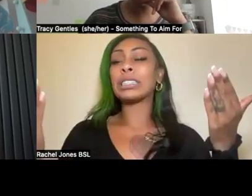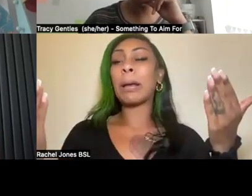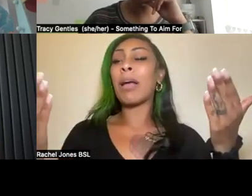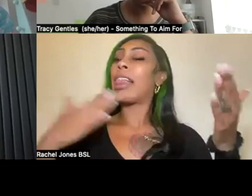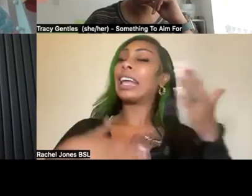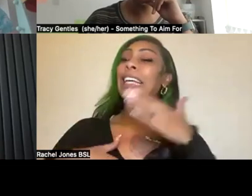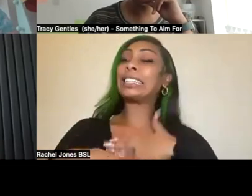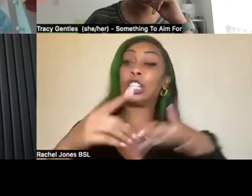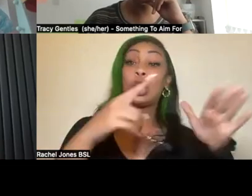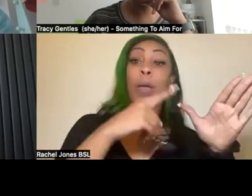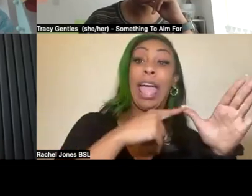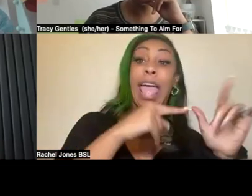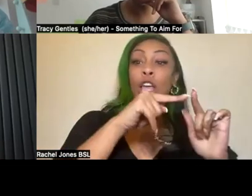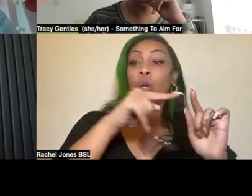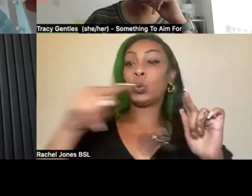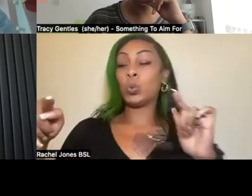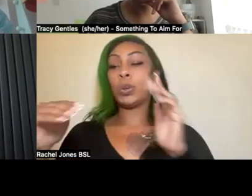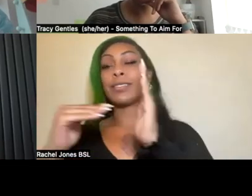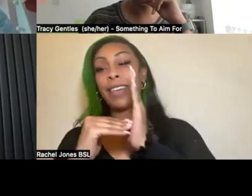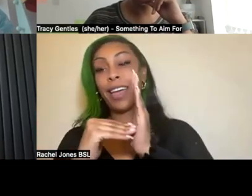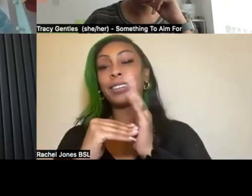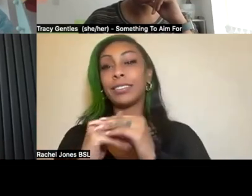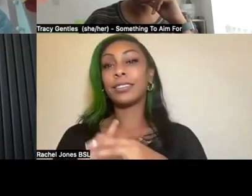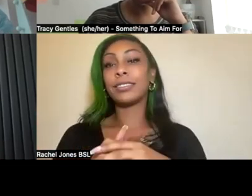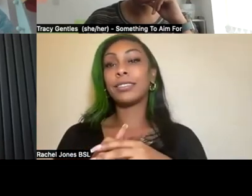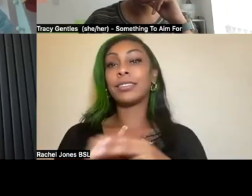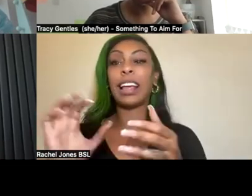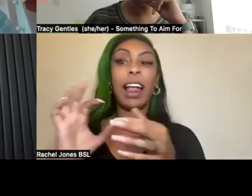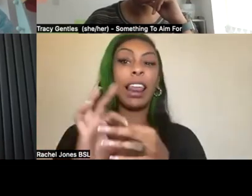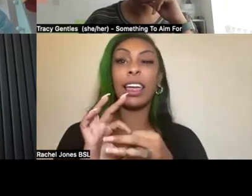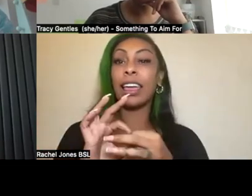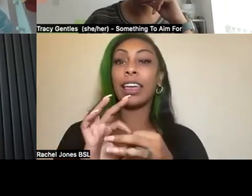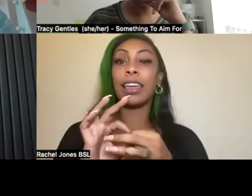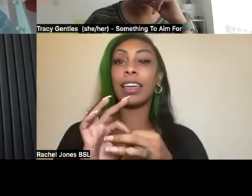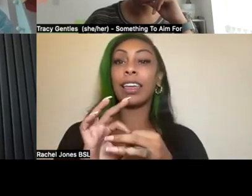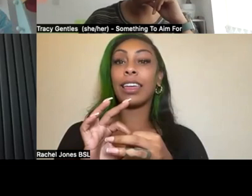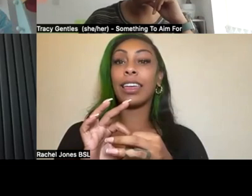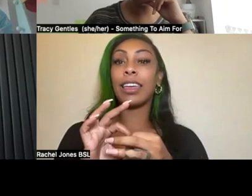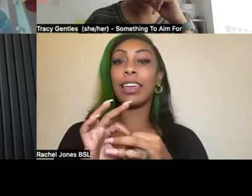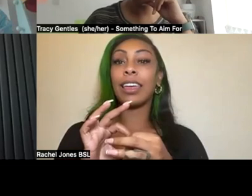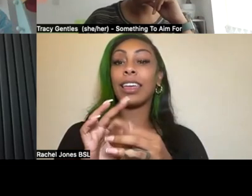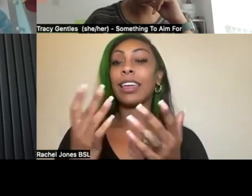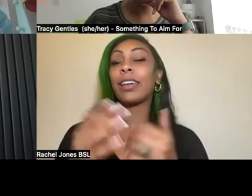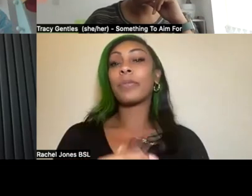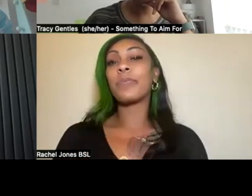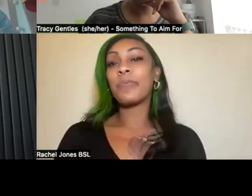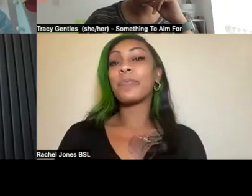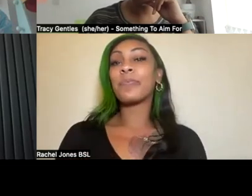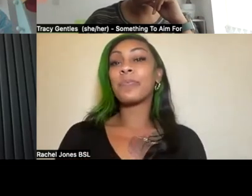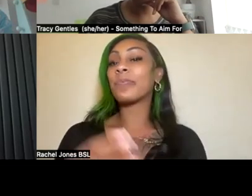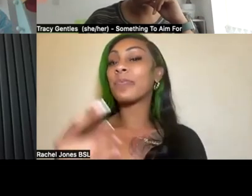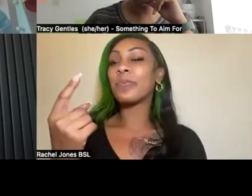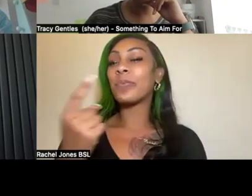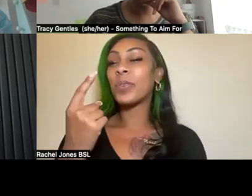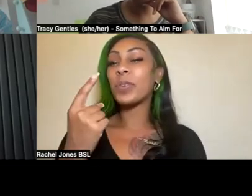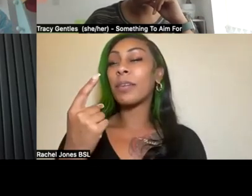with examples and links where they exist. Like, I feel like that's like just about kind of hoovering that up, consolidating it.